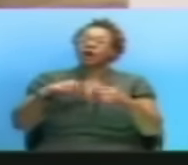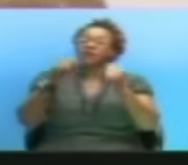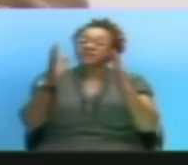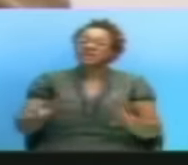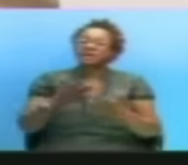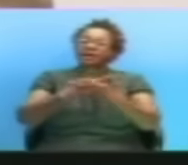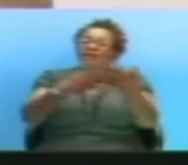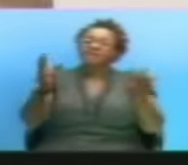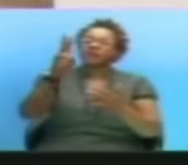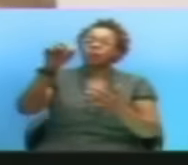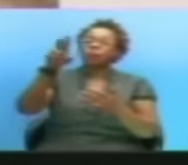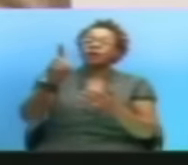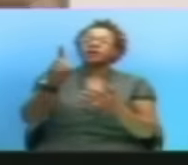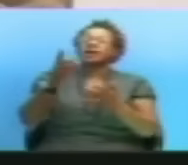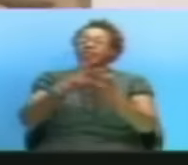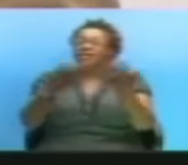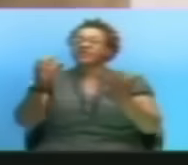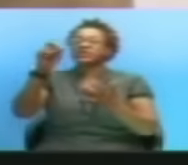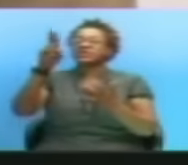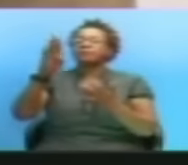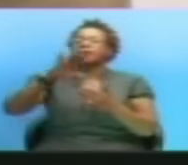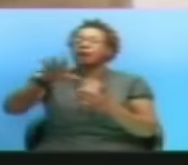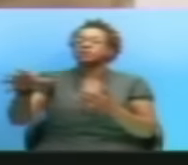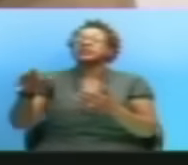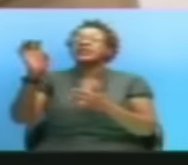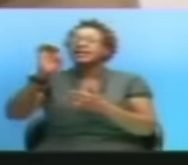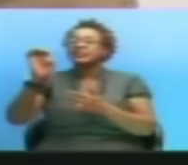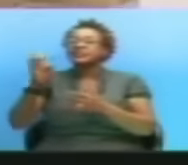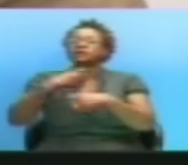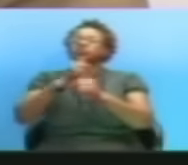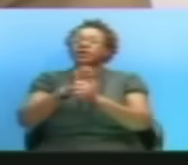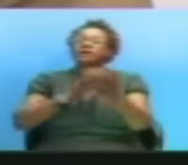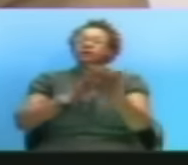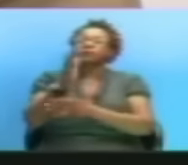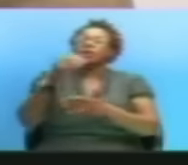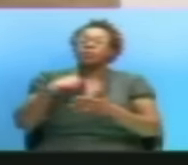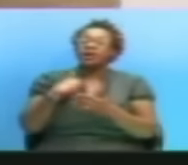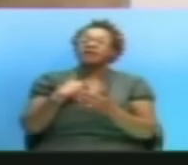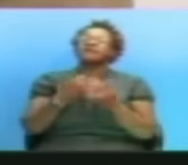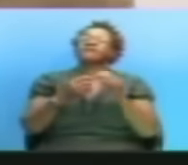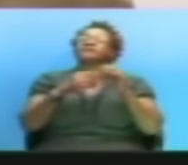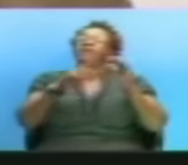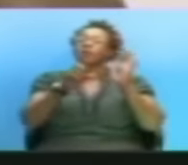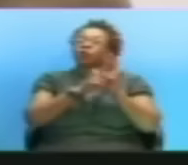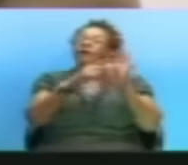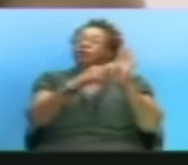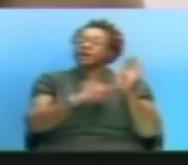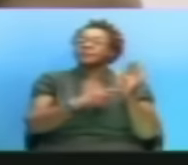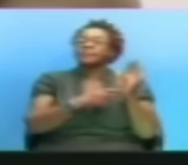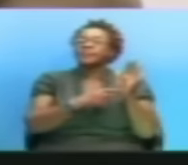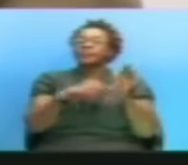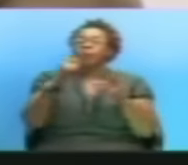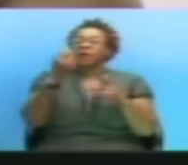ward, in every sub-county, in our estate, to ensure that there is order. And one of the things that they are handling